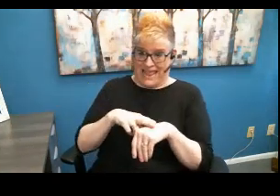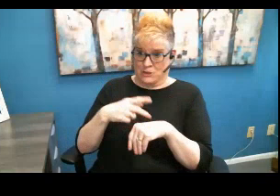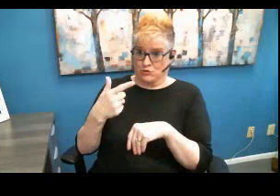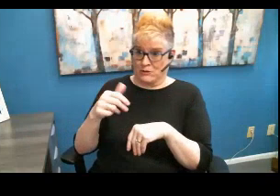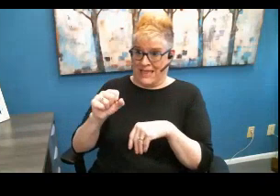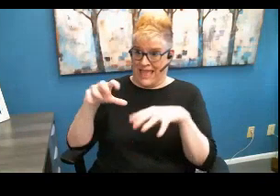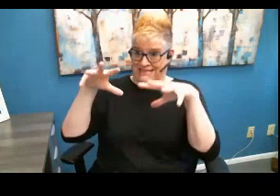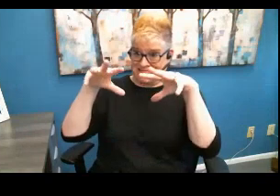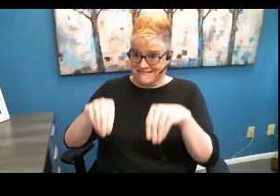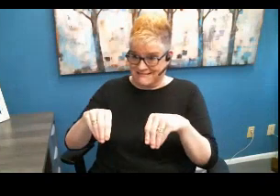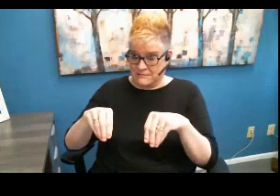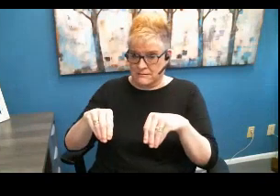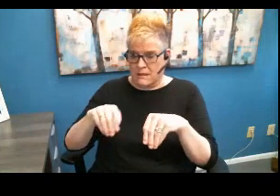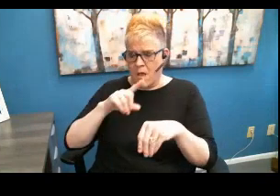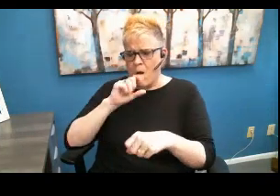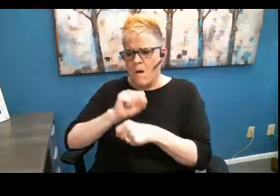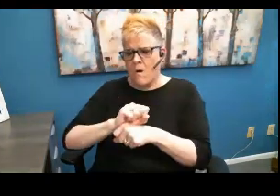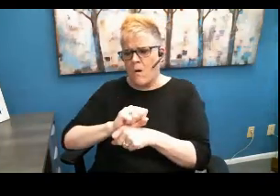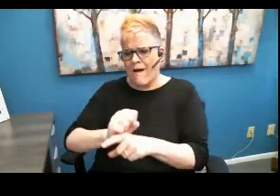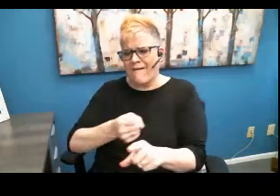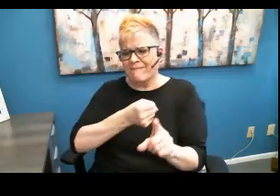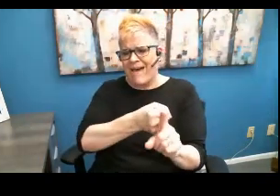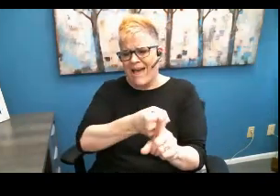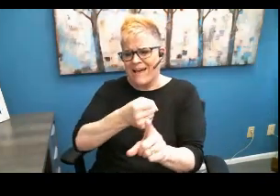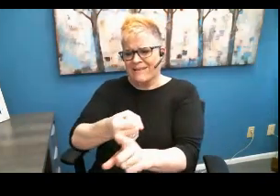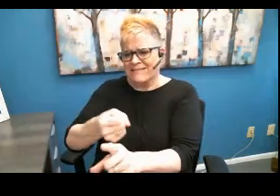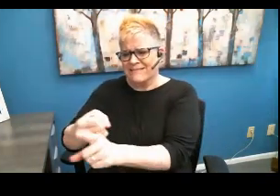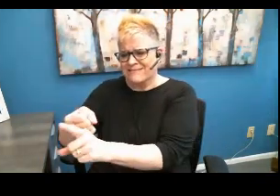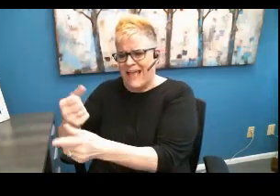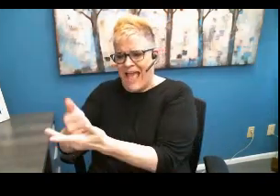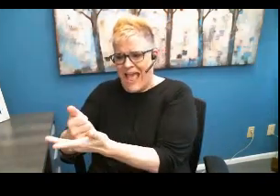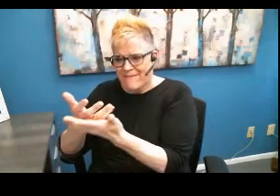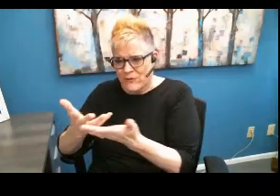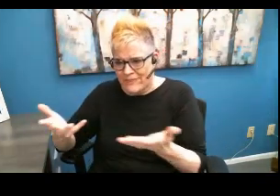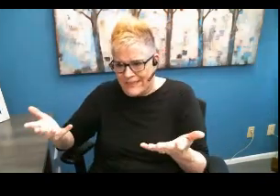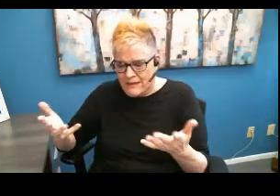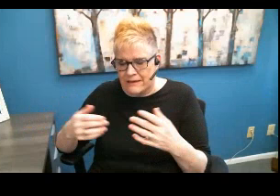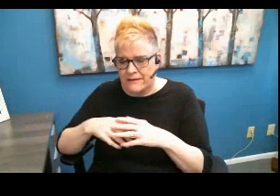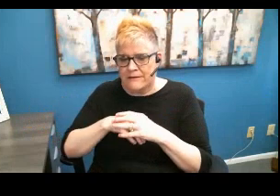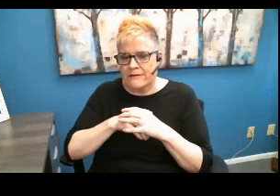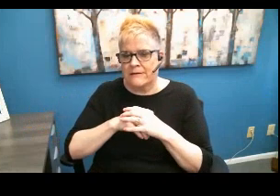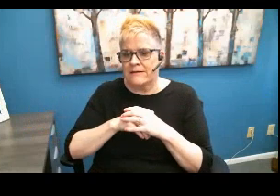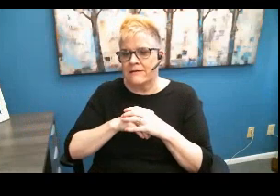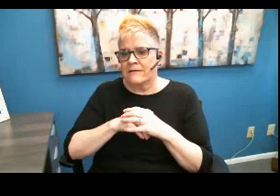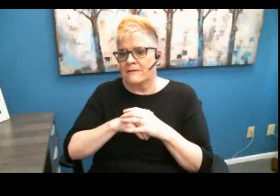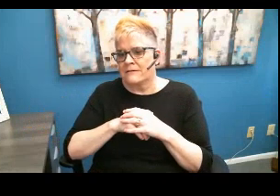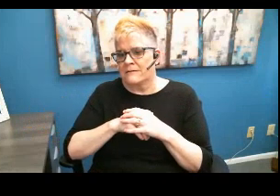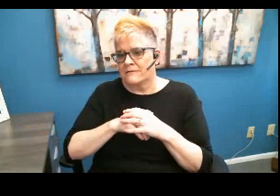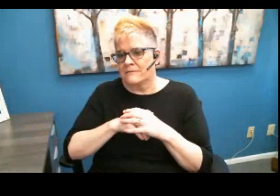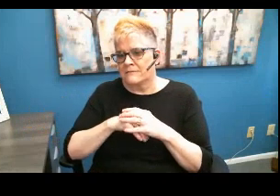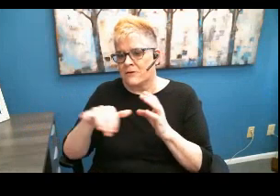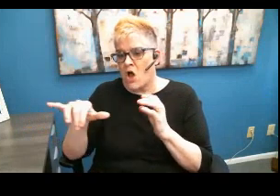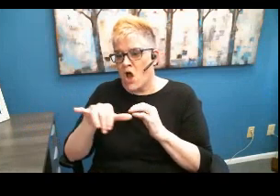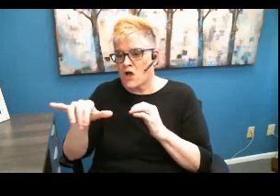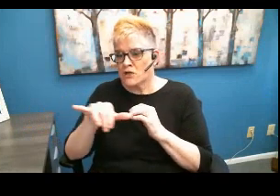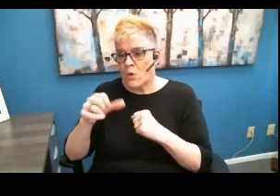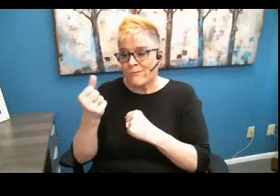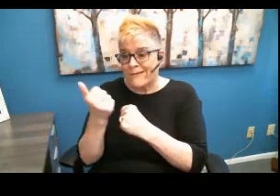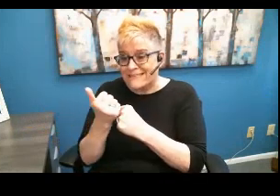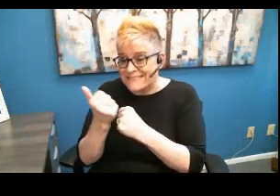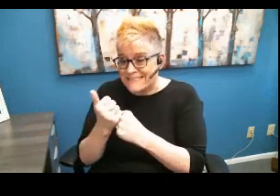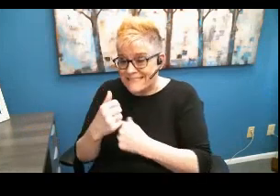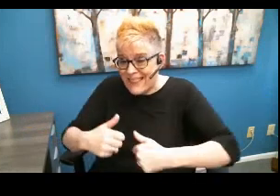it truly affects everything. So just put some thought into that, as well as there's assisted living